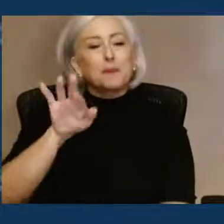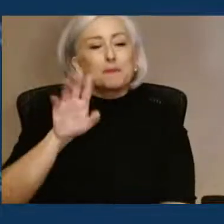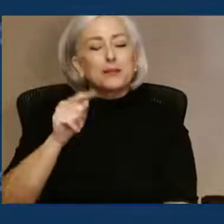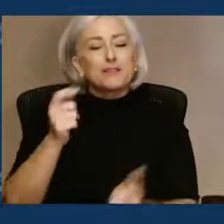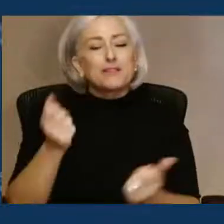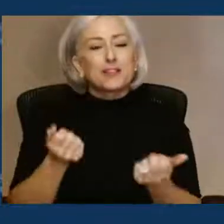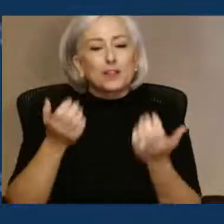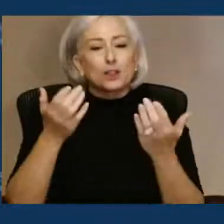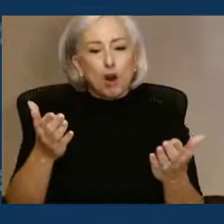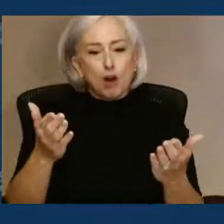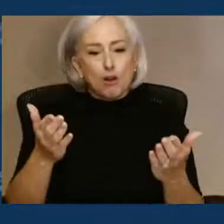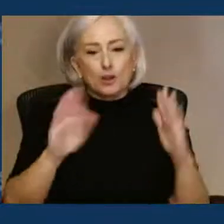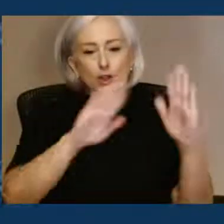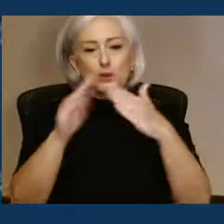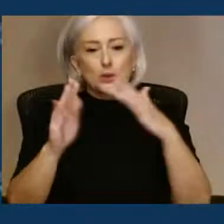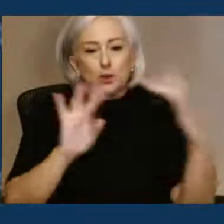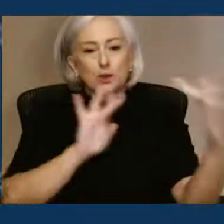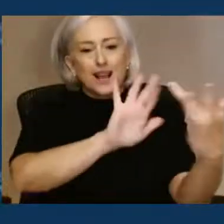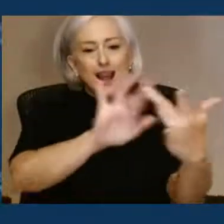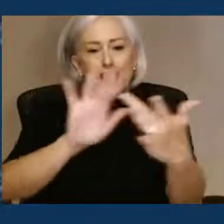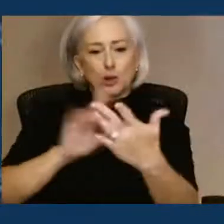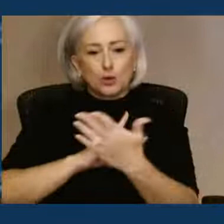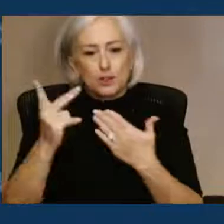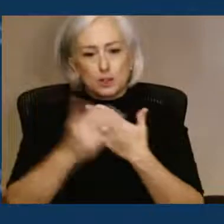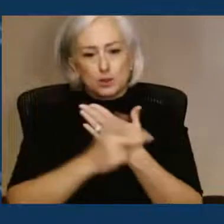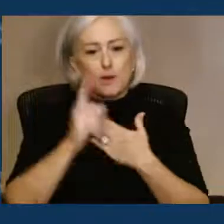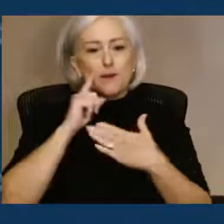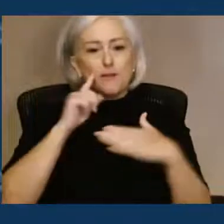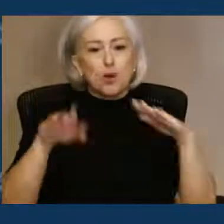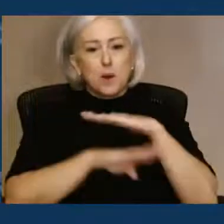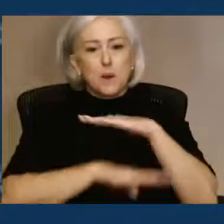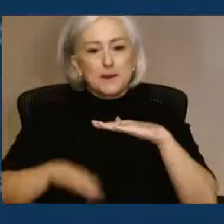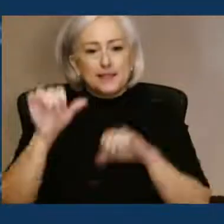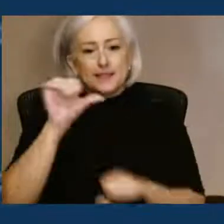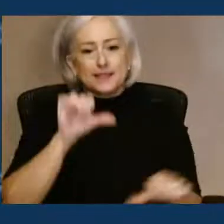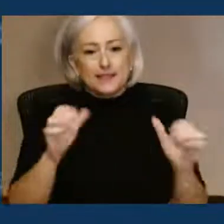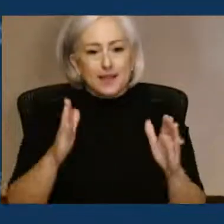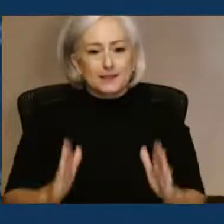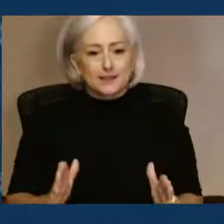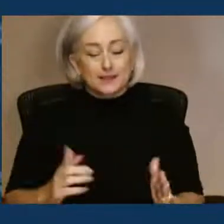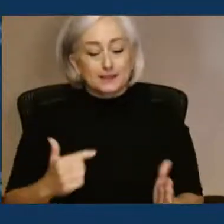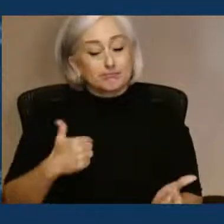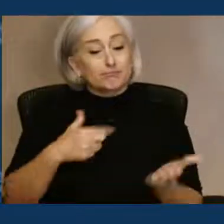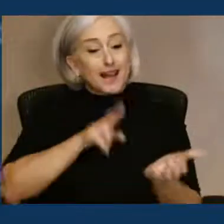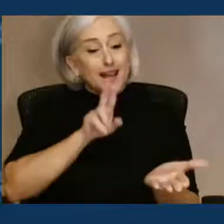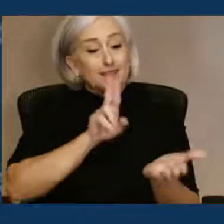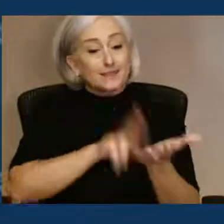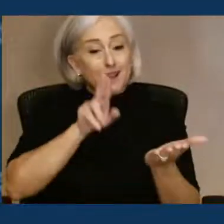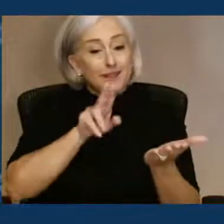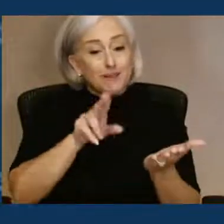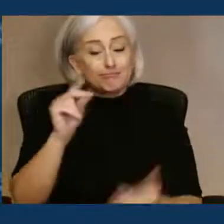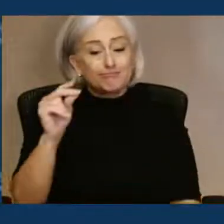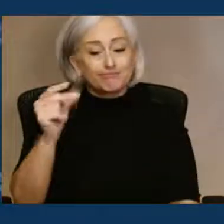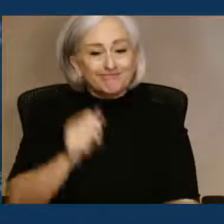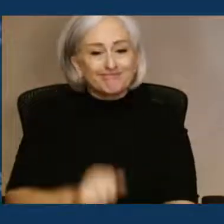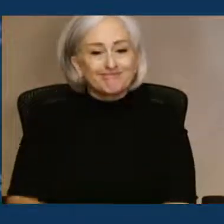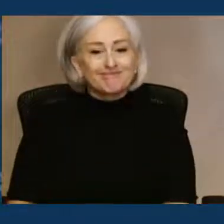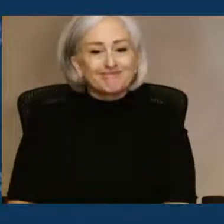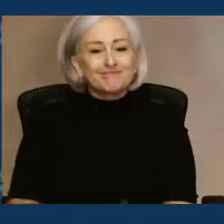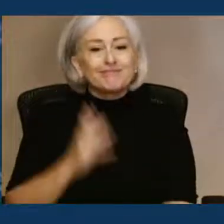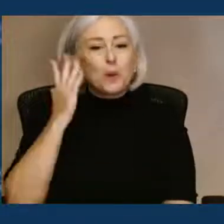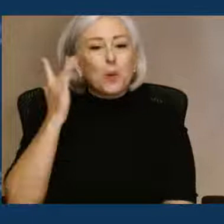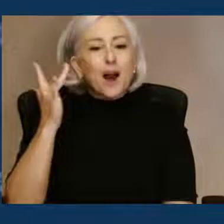The outreach and engagement program for basic scientists, and I signed up to participate immediately due primarily to